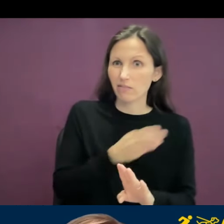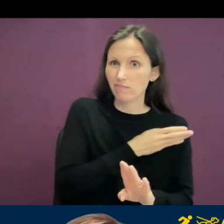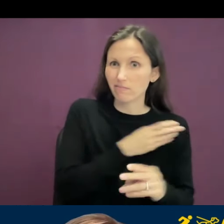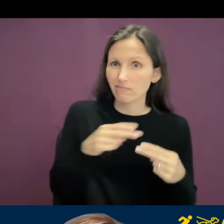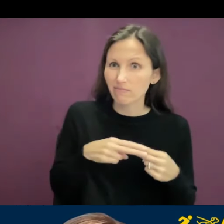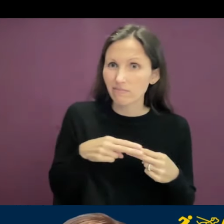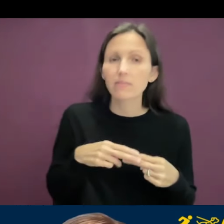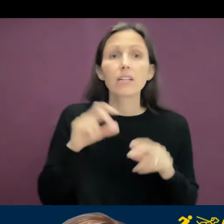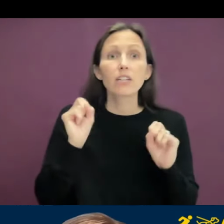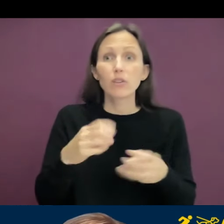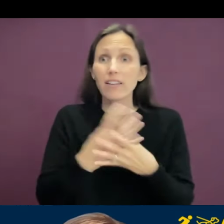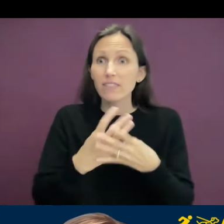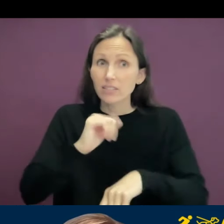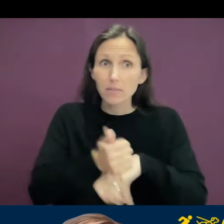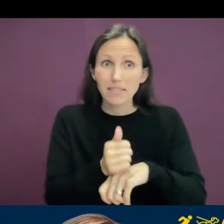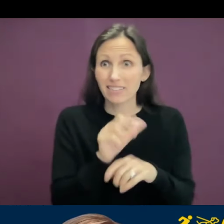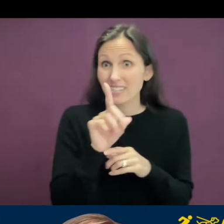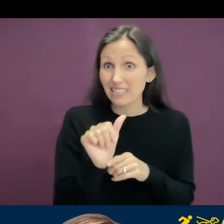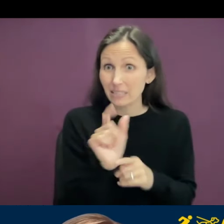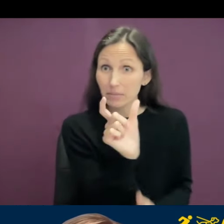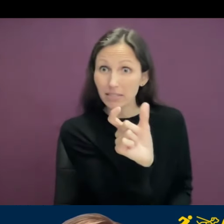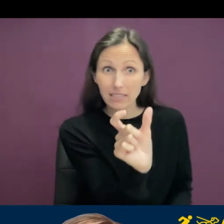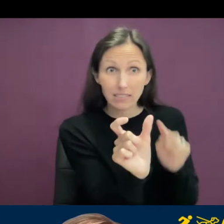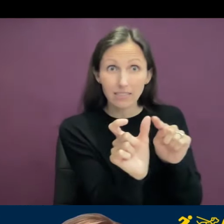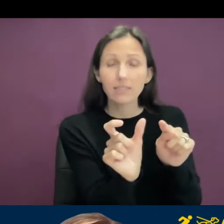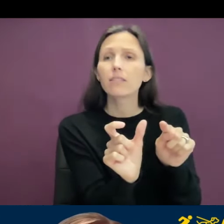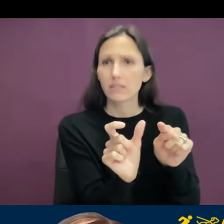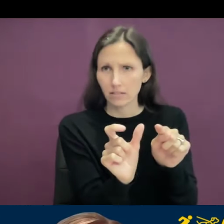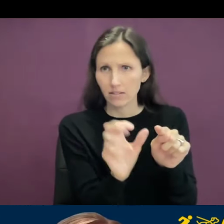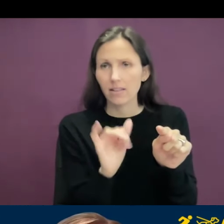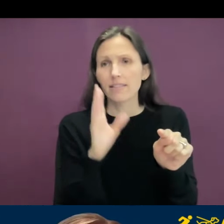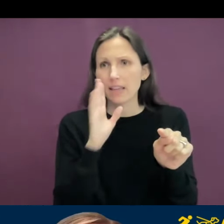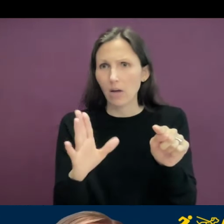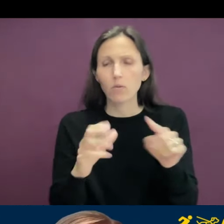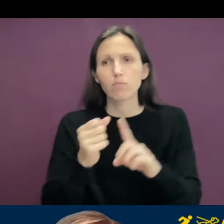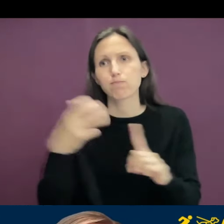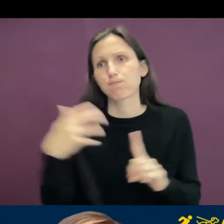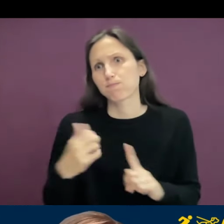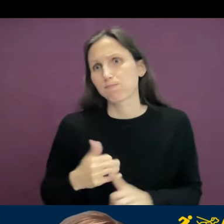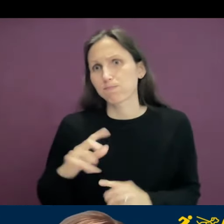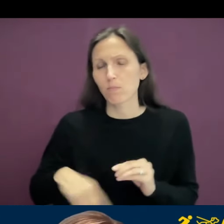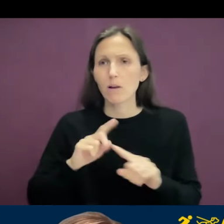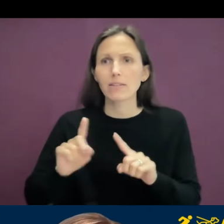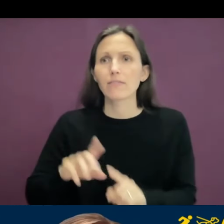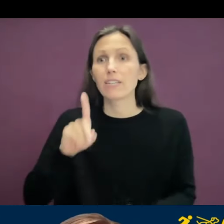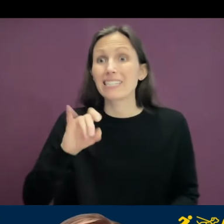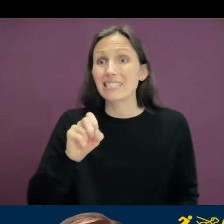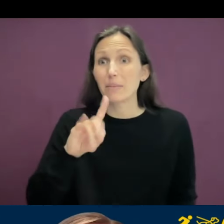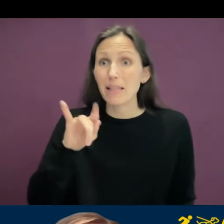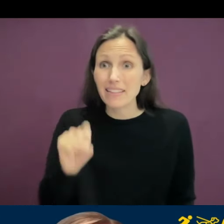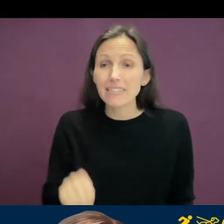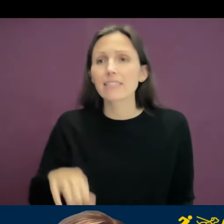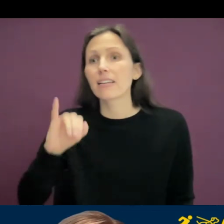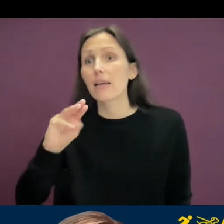We can filter by disability, and this is going to give various information on disabilities, impairments, and conditions. I